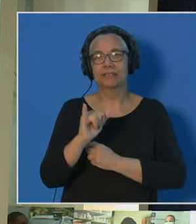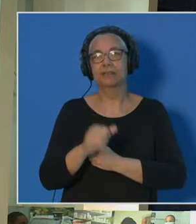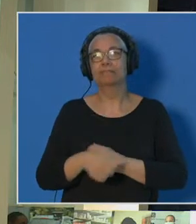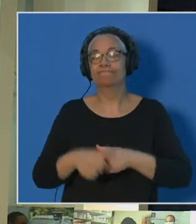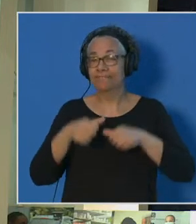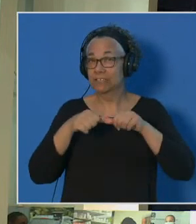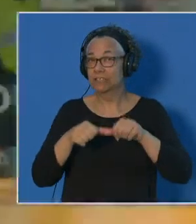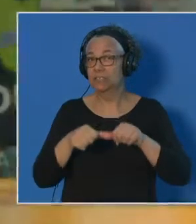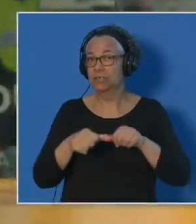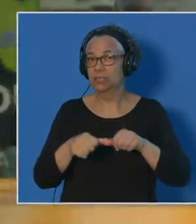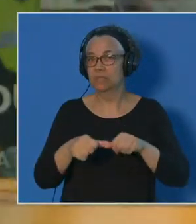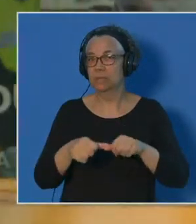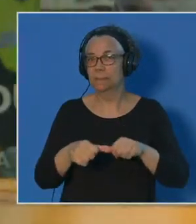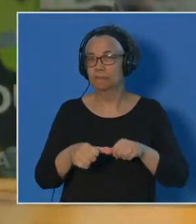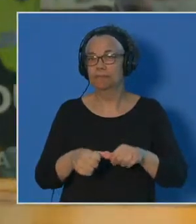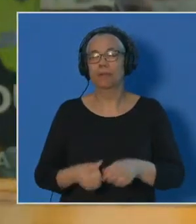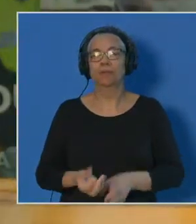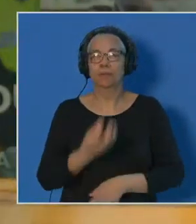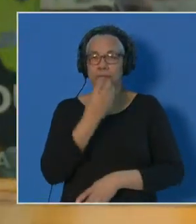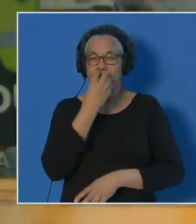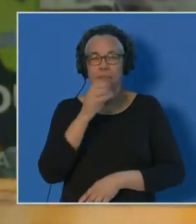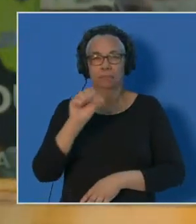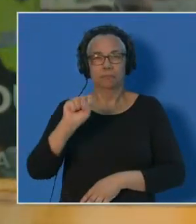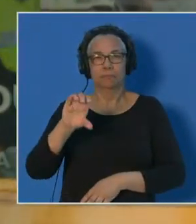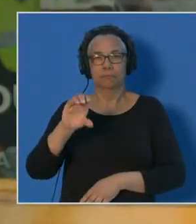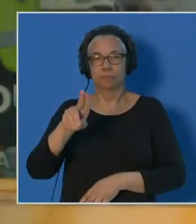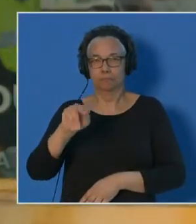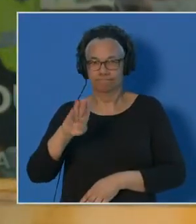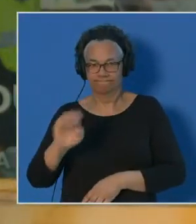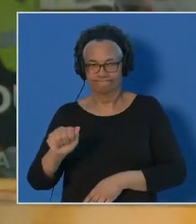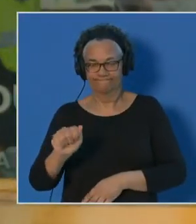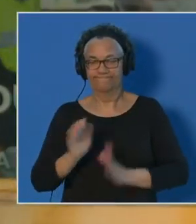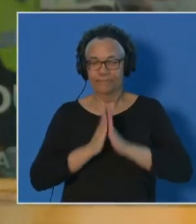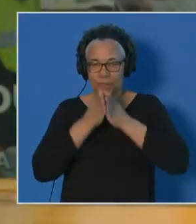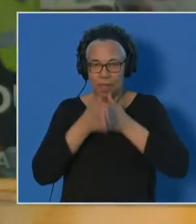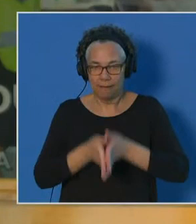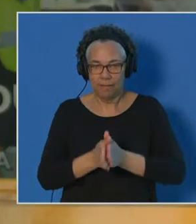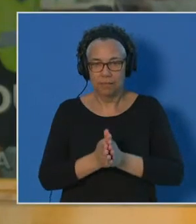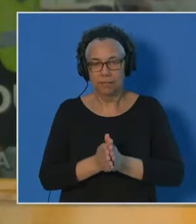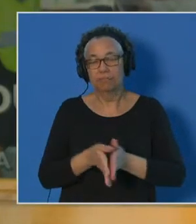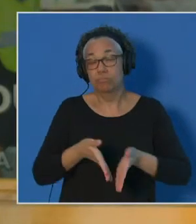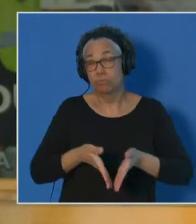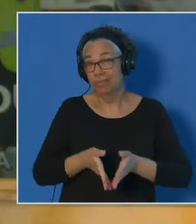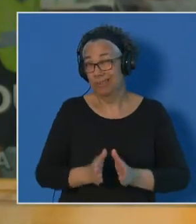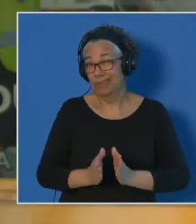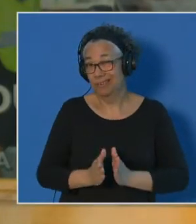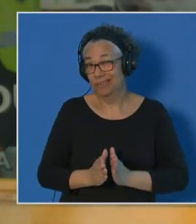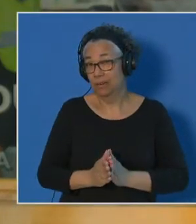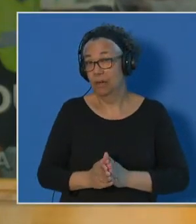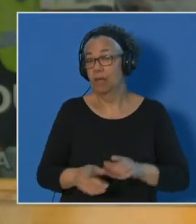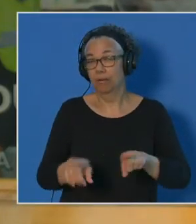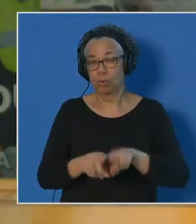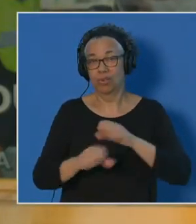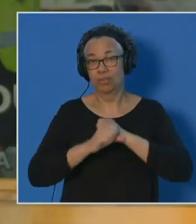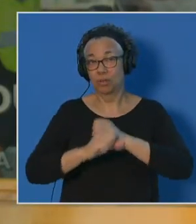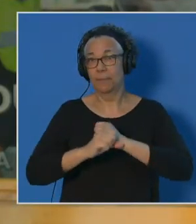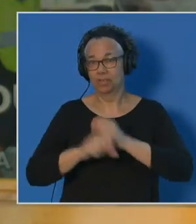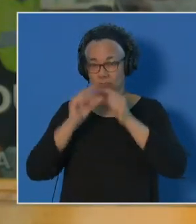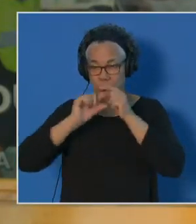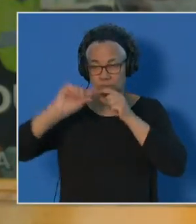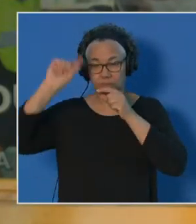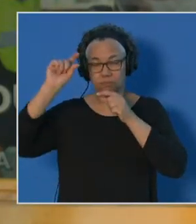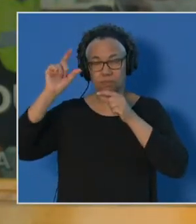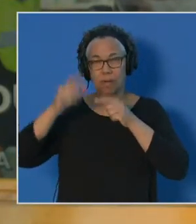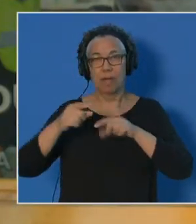situation. Scuba diving is permitted during this phase for commercial diving, so if somebody's for a business. However,